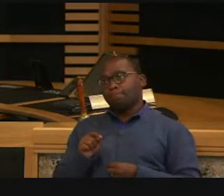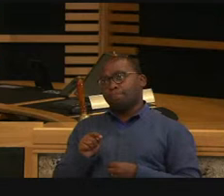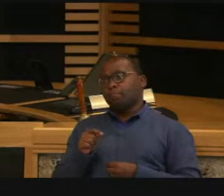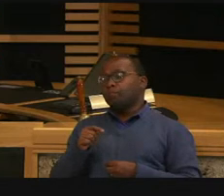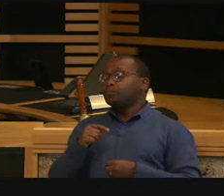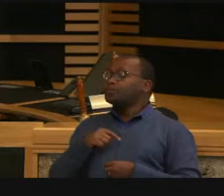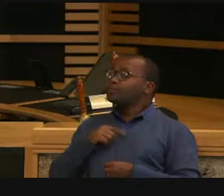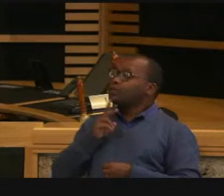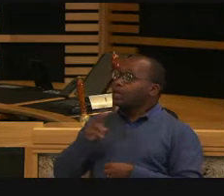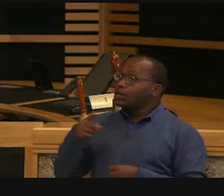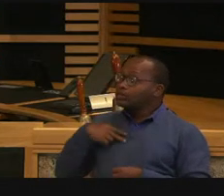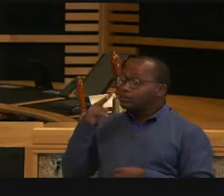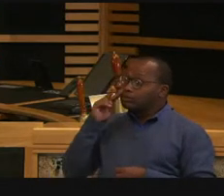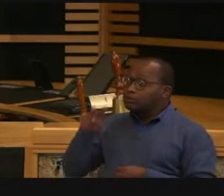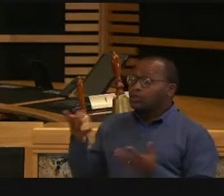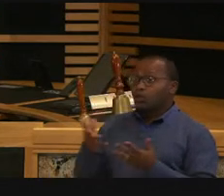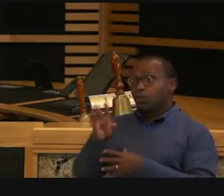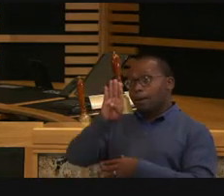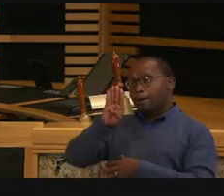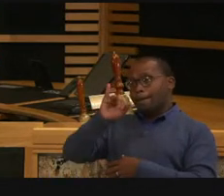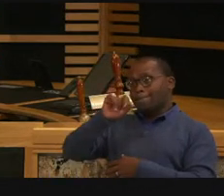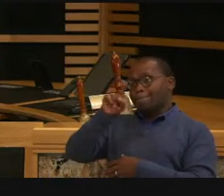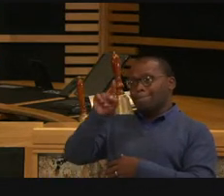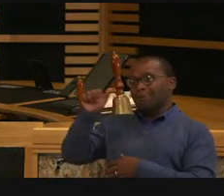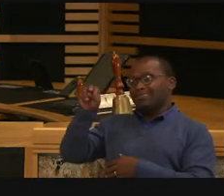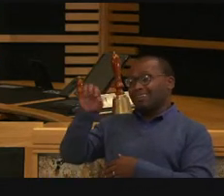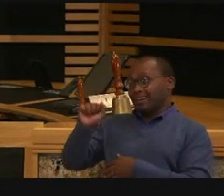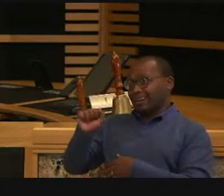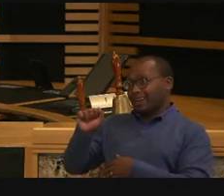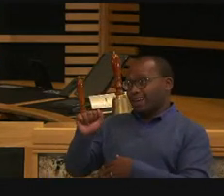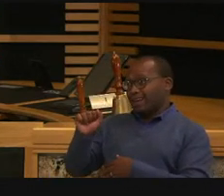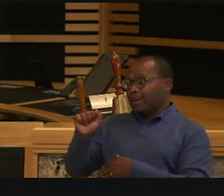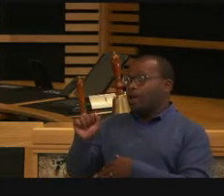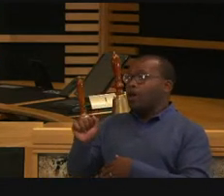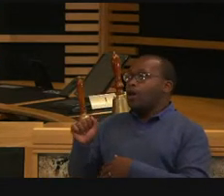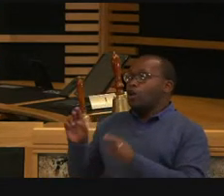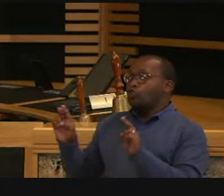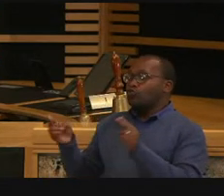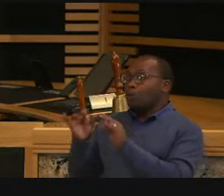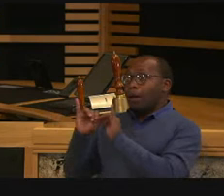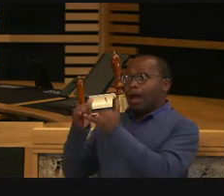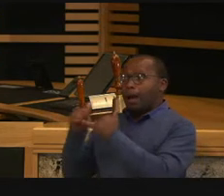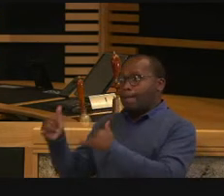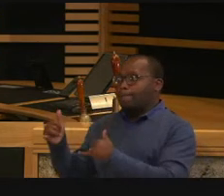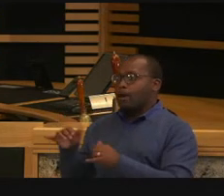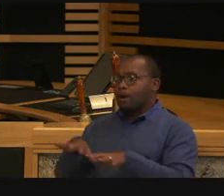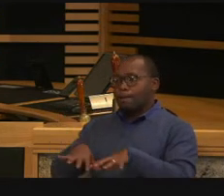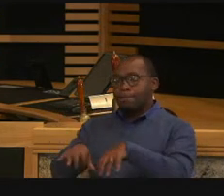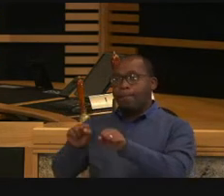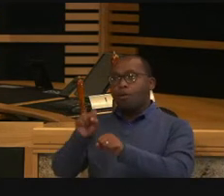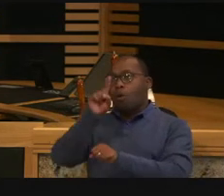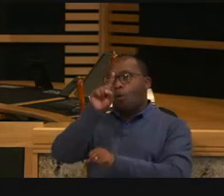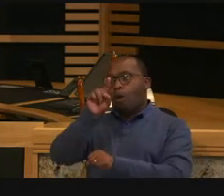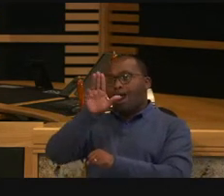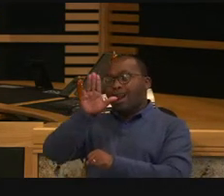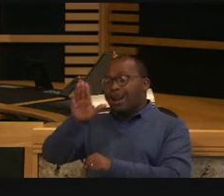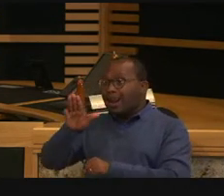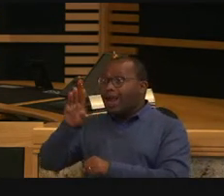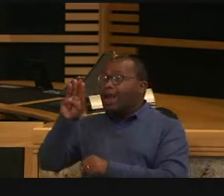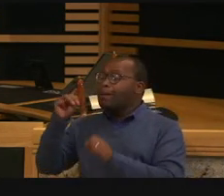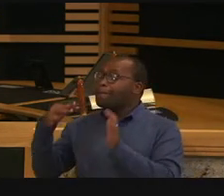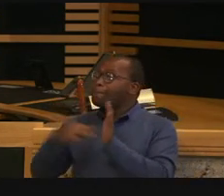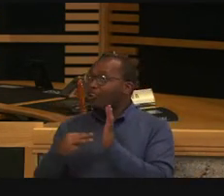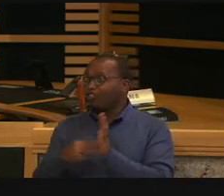provider who was allegedly paid 19 million rands to a Mbizana that did not do any work for the